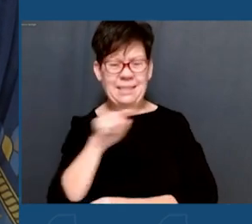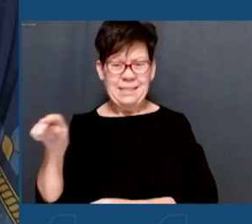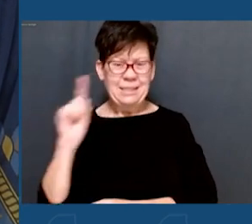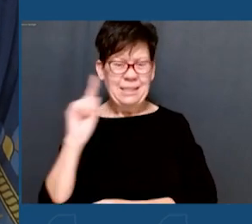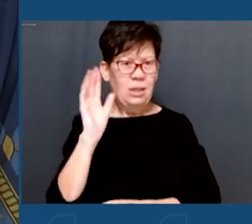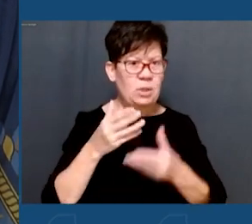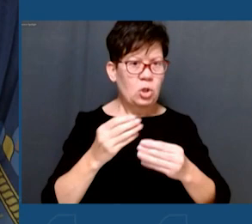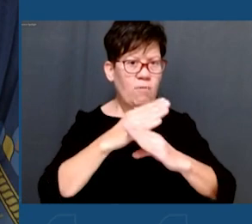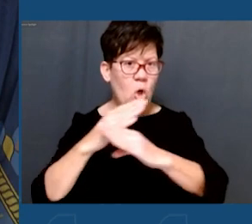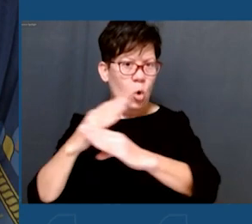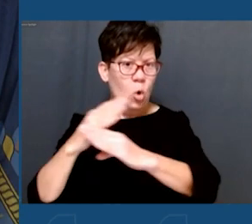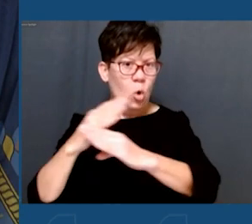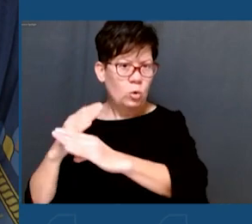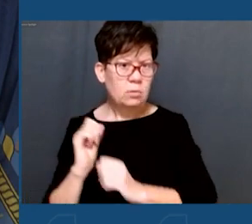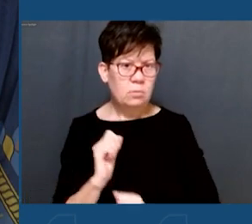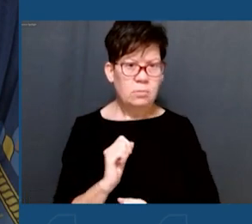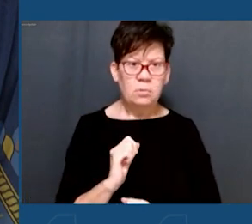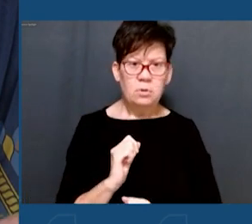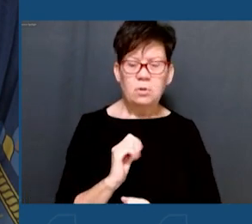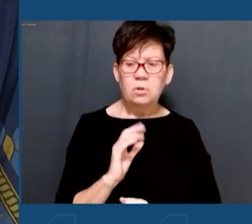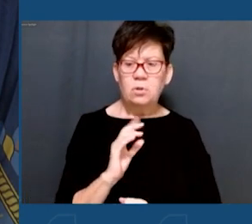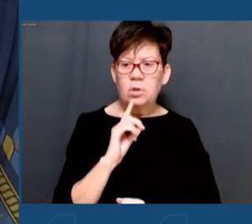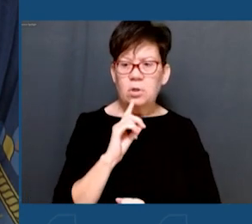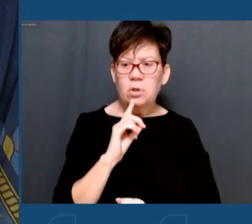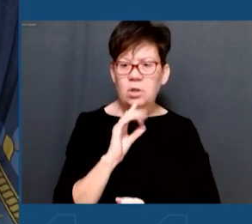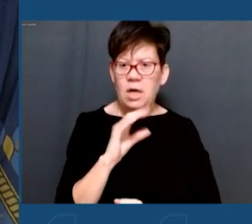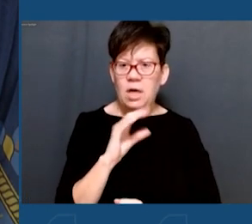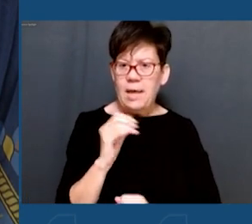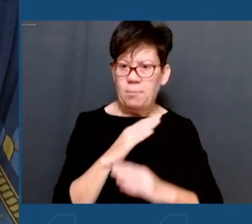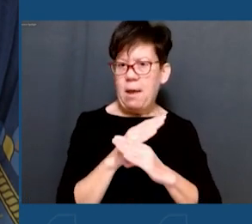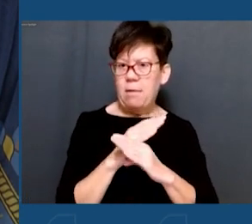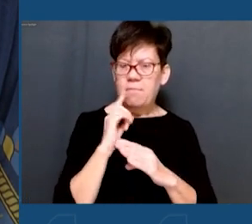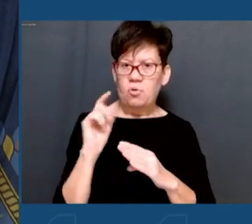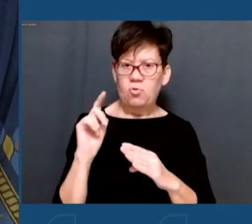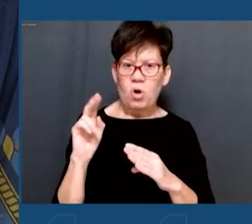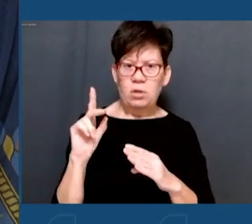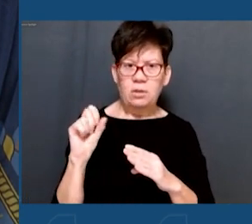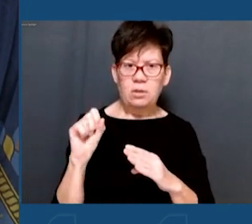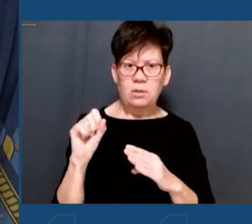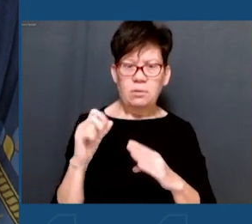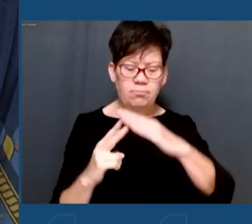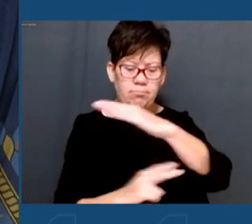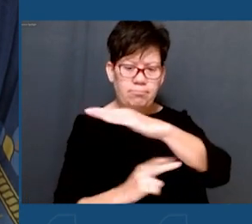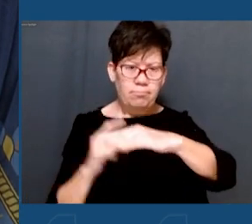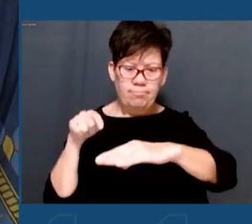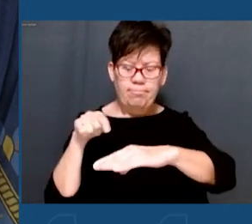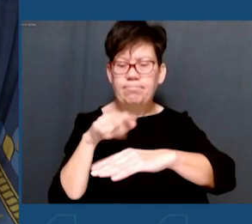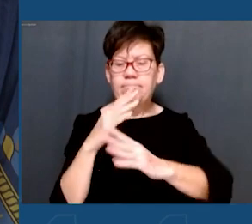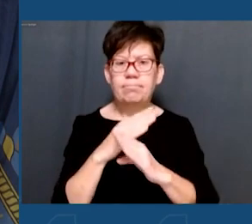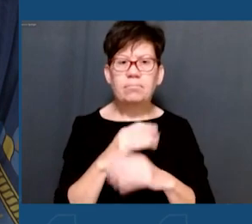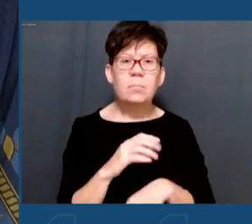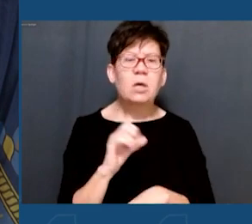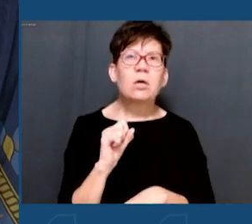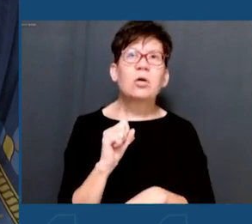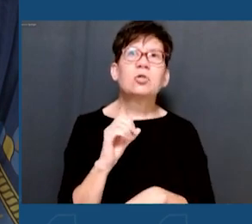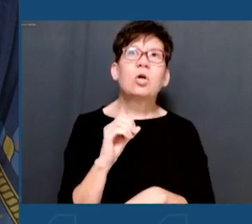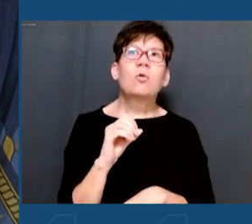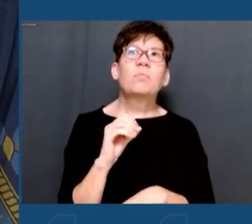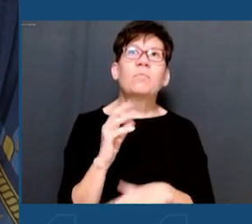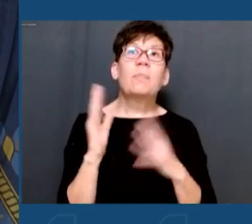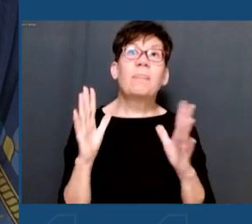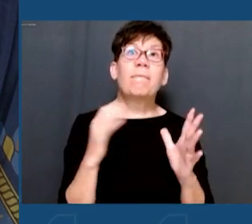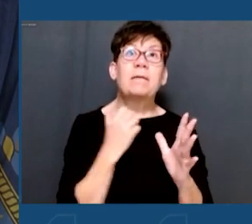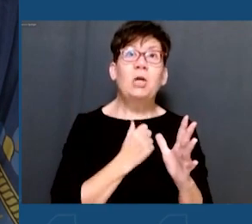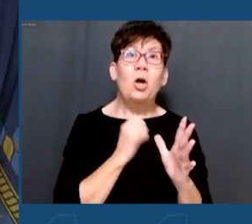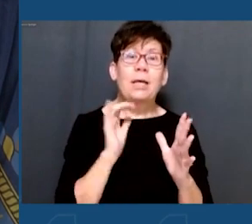Soft tandem truck ban on bridges down in the southern part of our state, downstate as well. So sorry to give you the